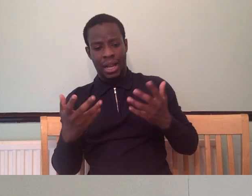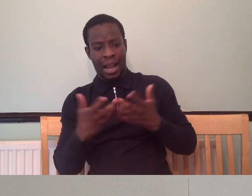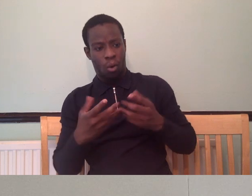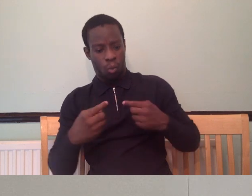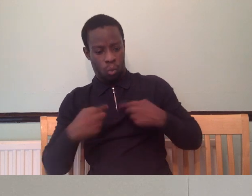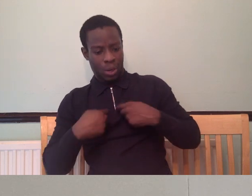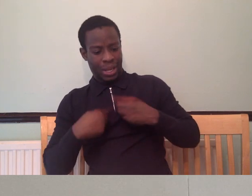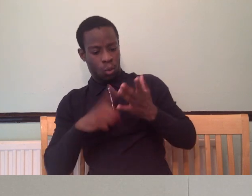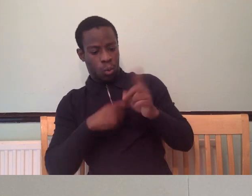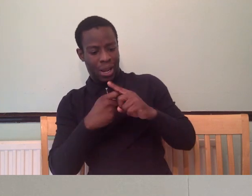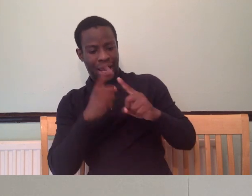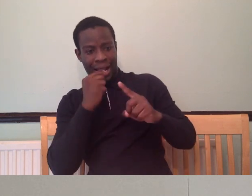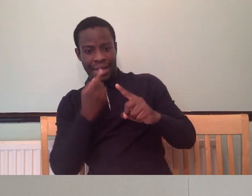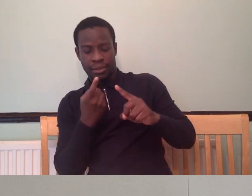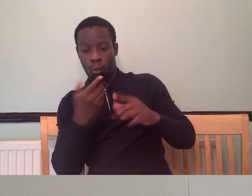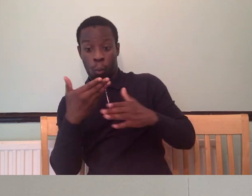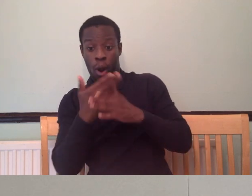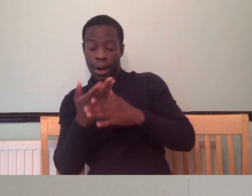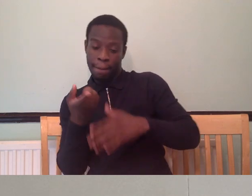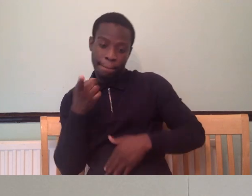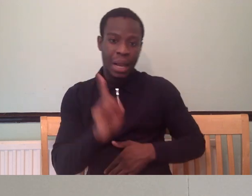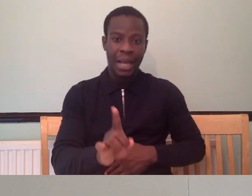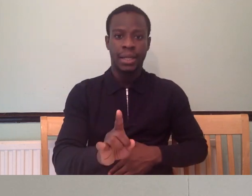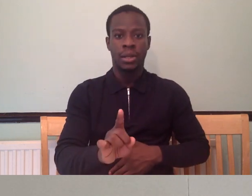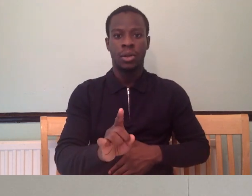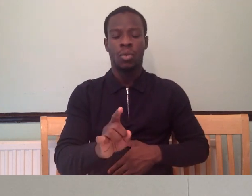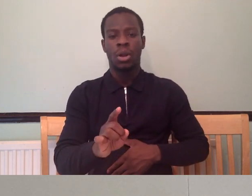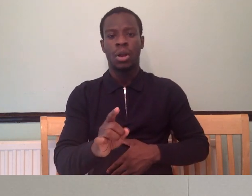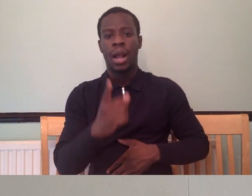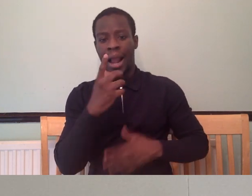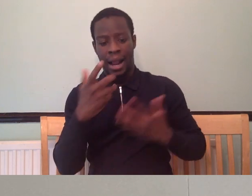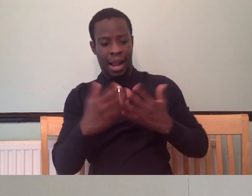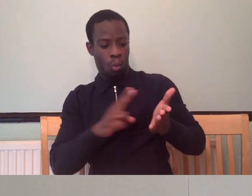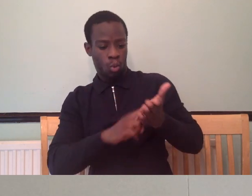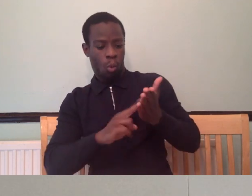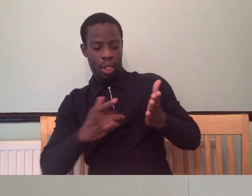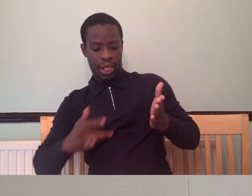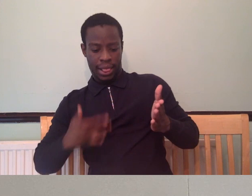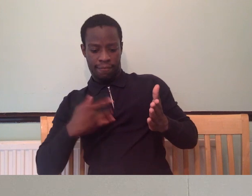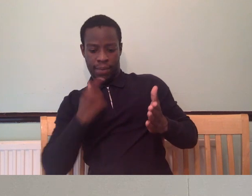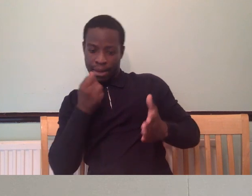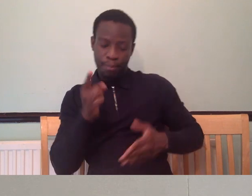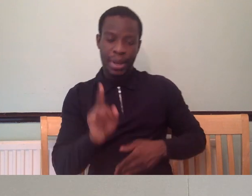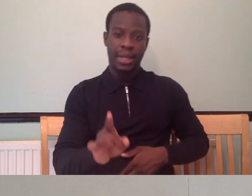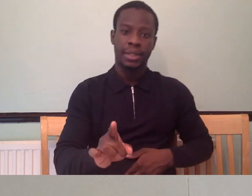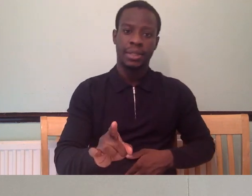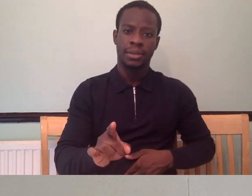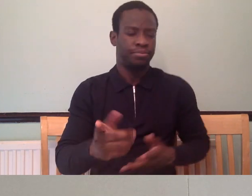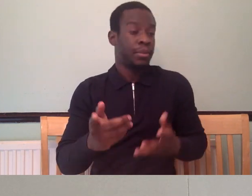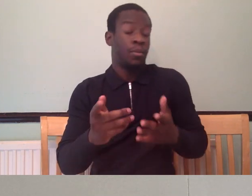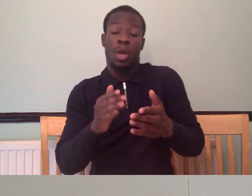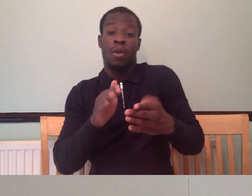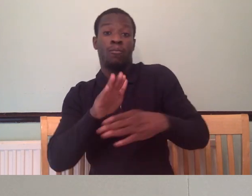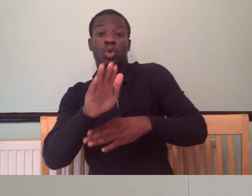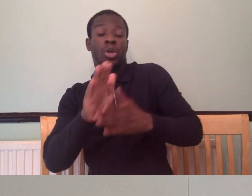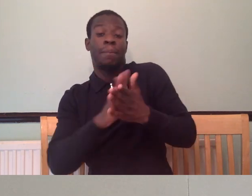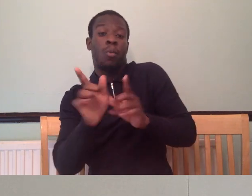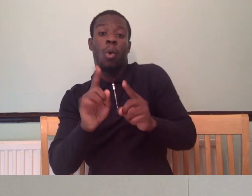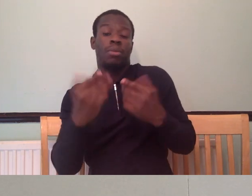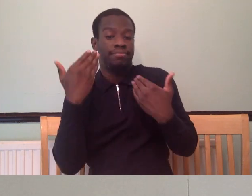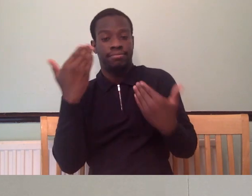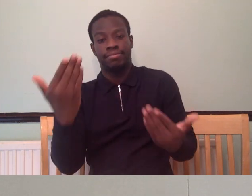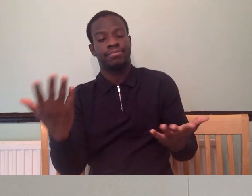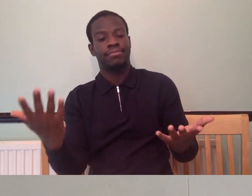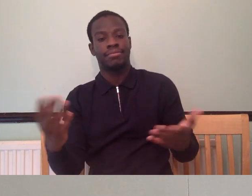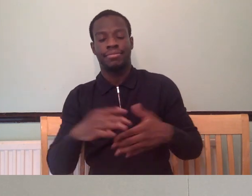to work and back to normal life again, whatever normal will mean in the coming days.